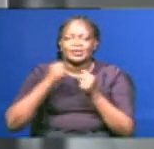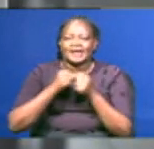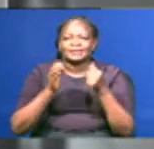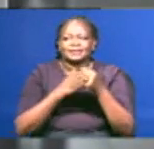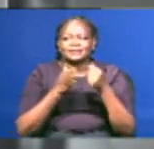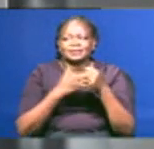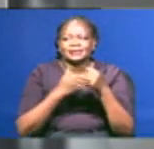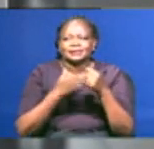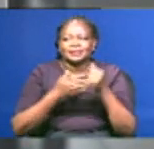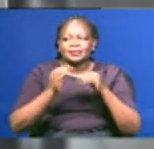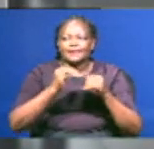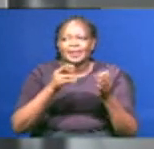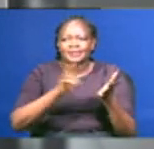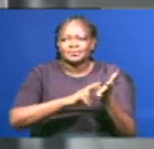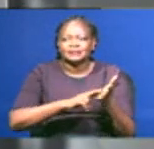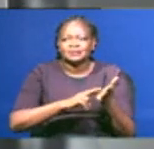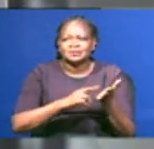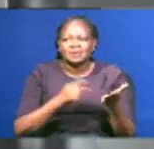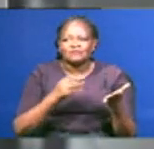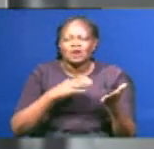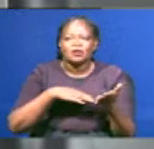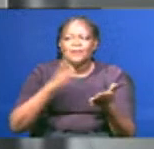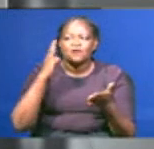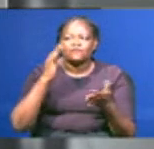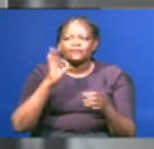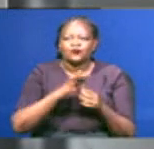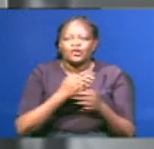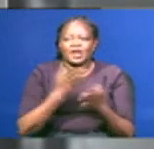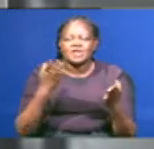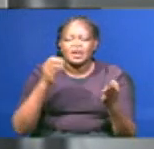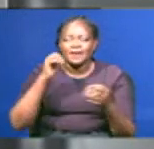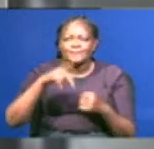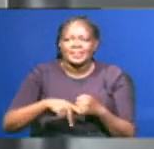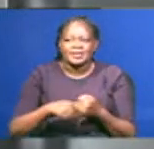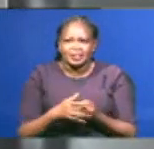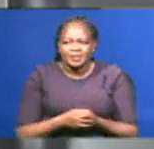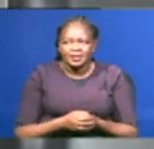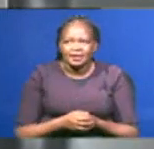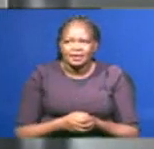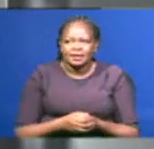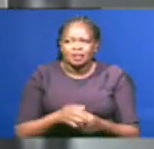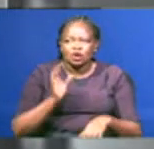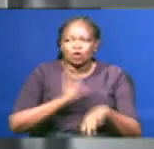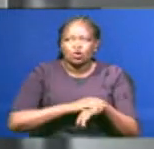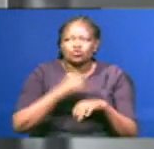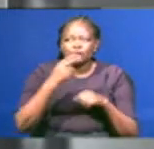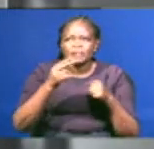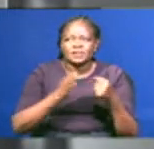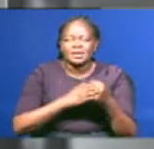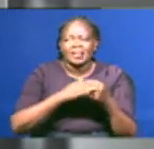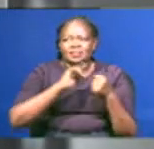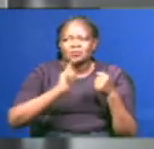elections by registering the highest number of votes for any member of parliament. He garnered